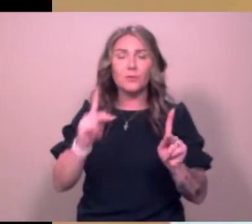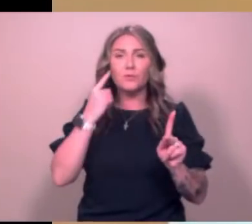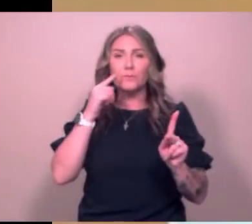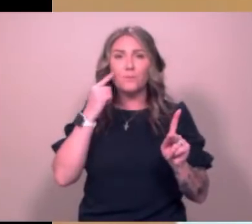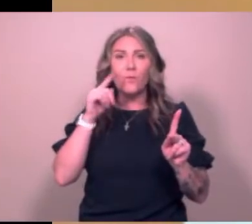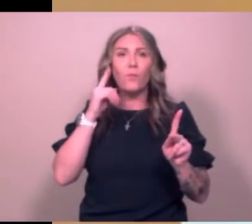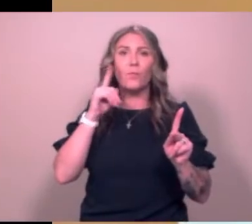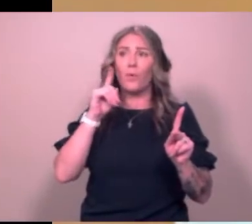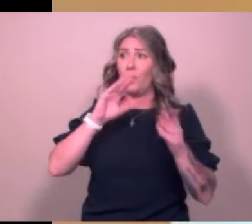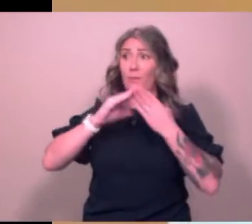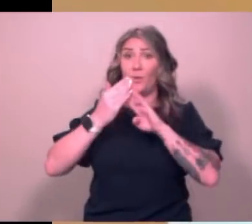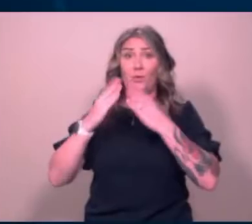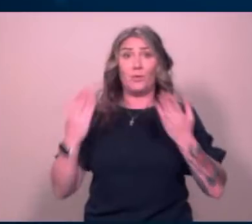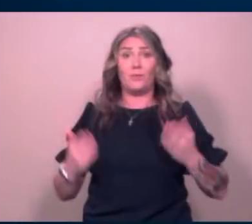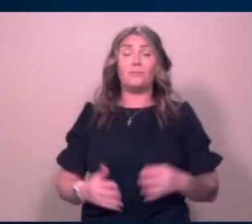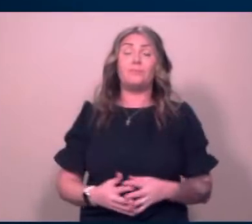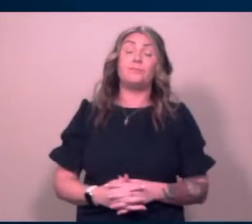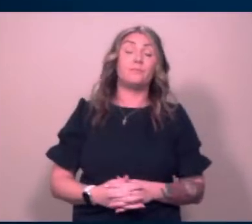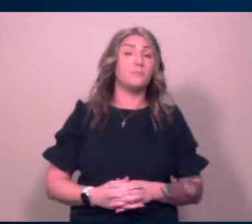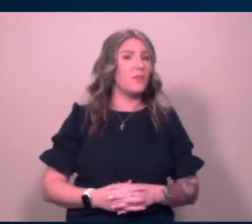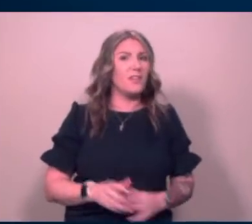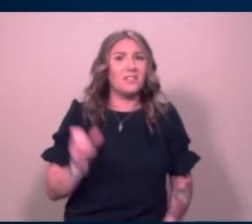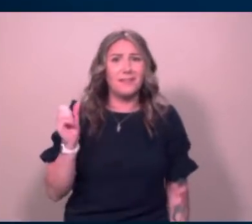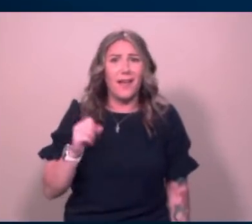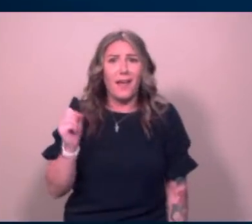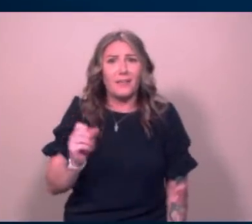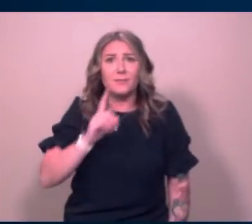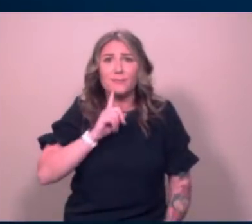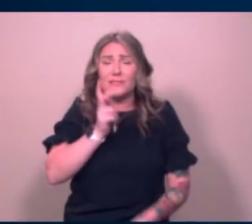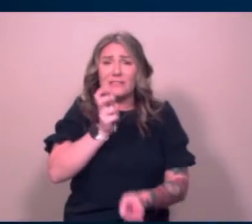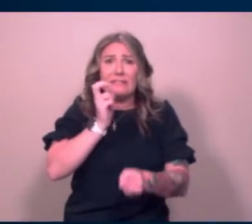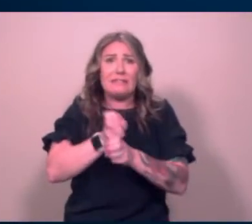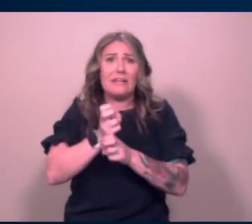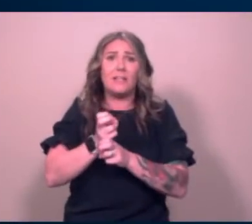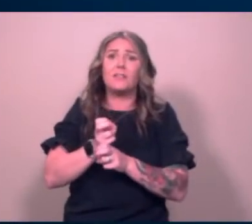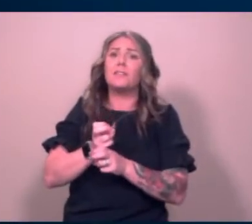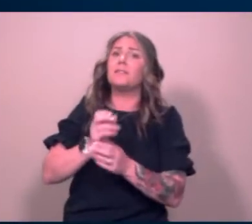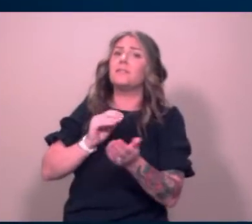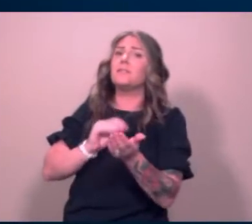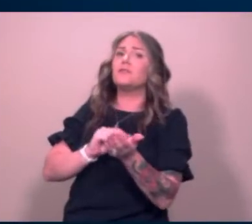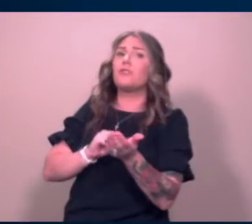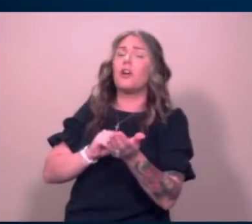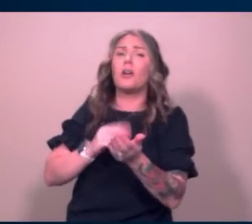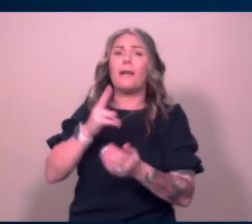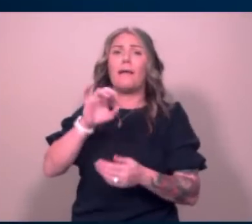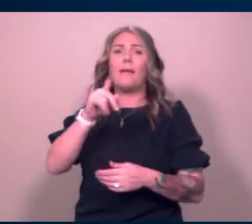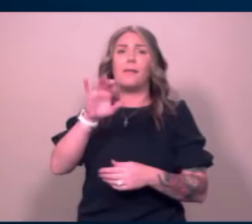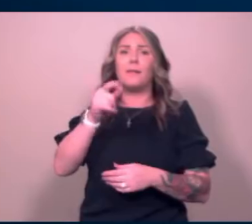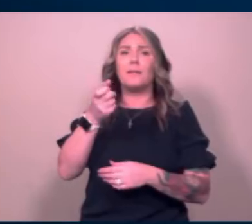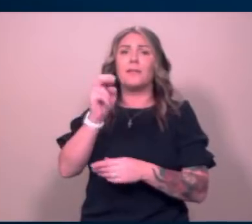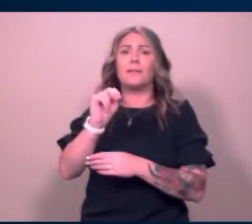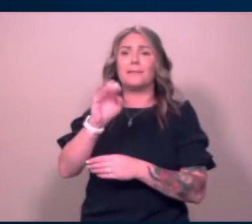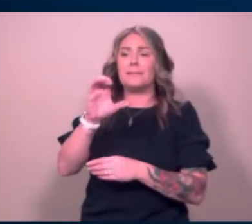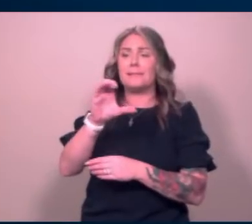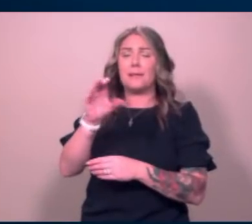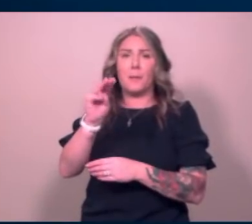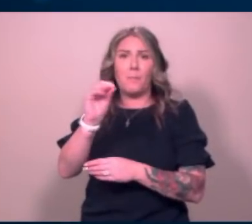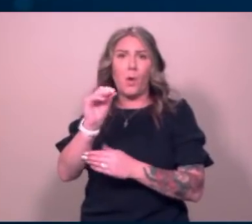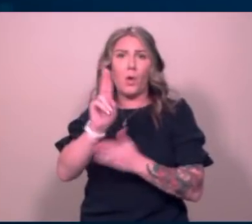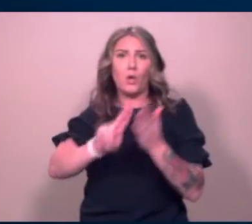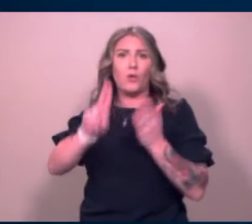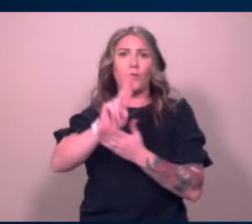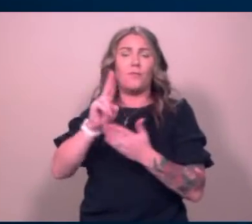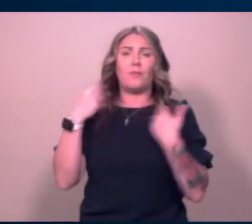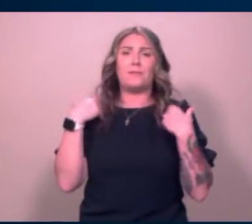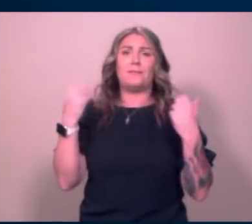the community. Yeah, it's really hard. Dr. Jackie Highland, Chief Medical Officer at the University of Kansas Health System, the St. Francis